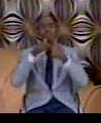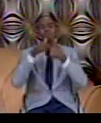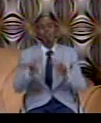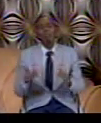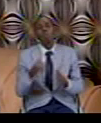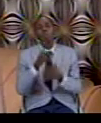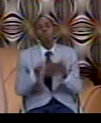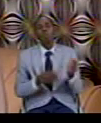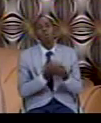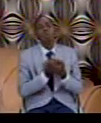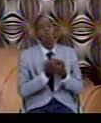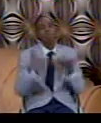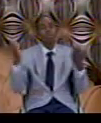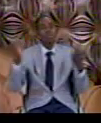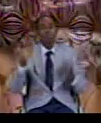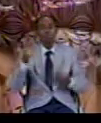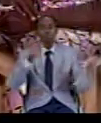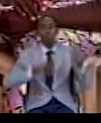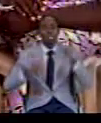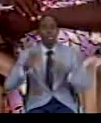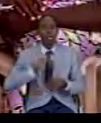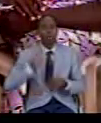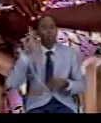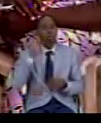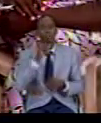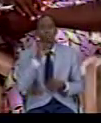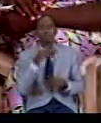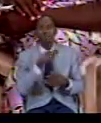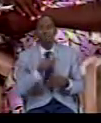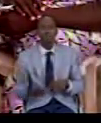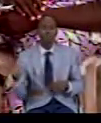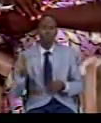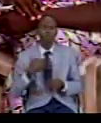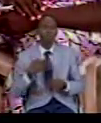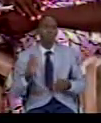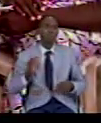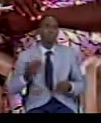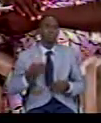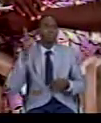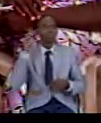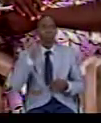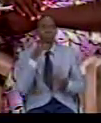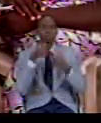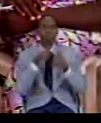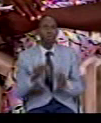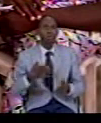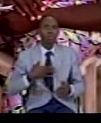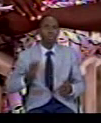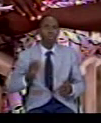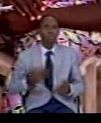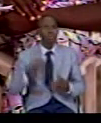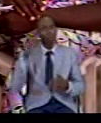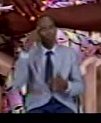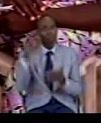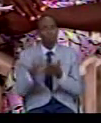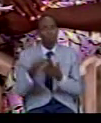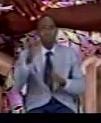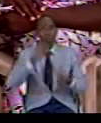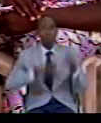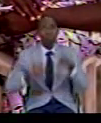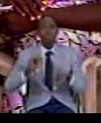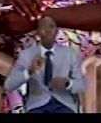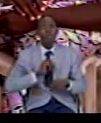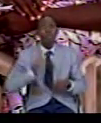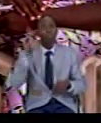a waste. I will not lose my soul. I'll not lose my soul for money. Say it. I'll not lose my soul